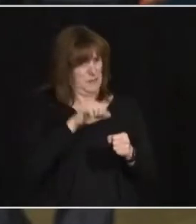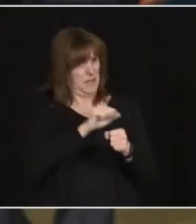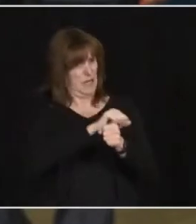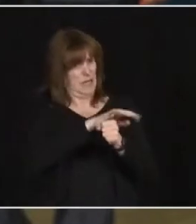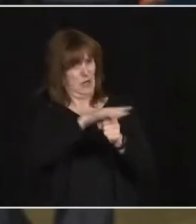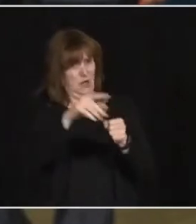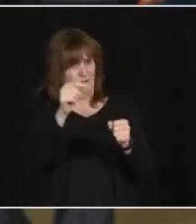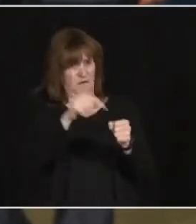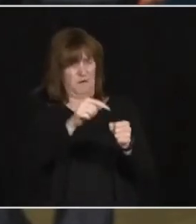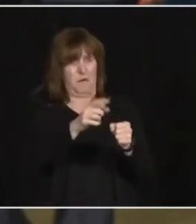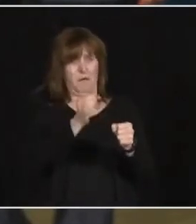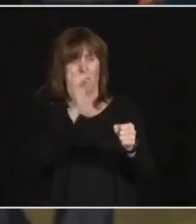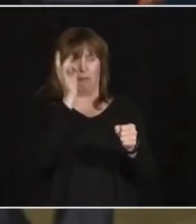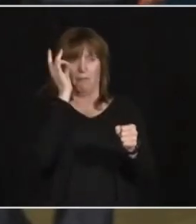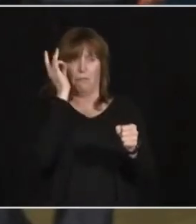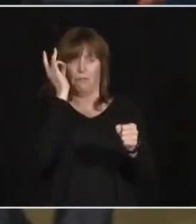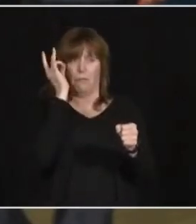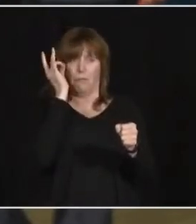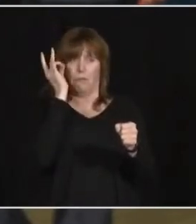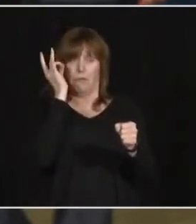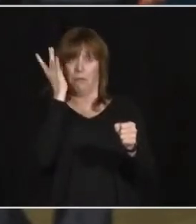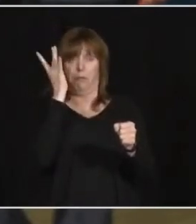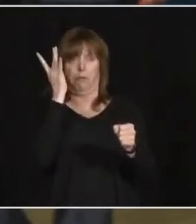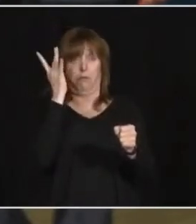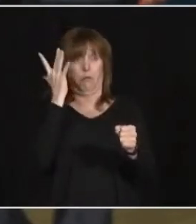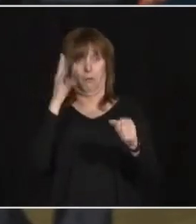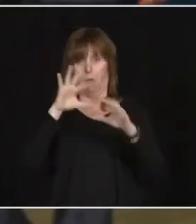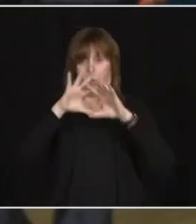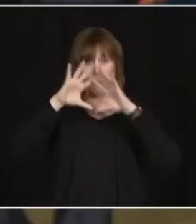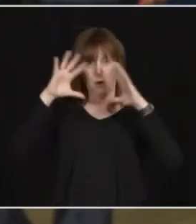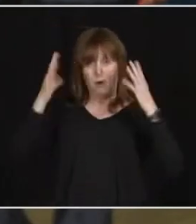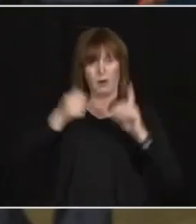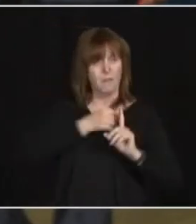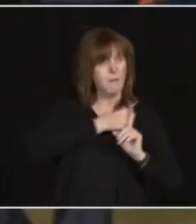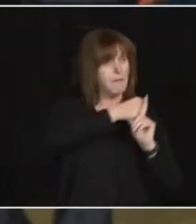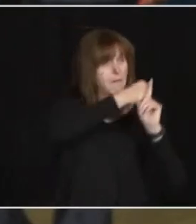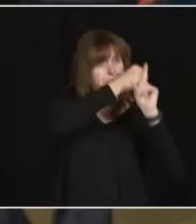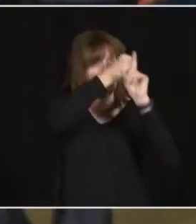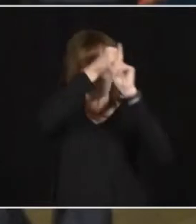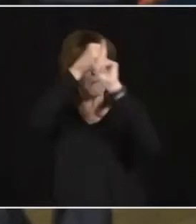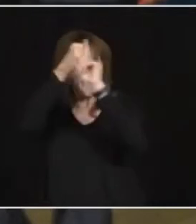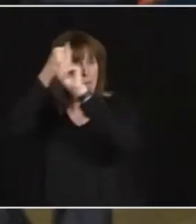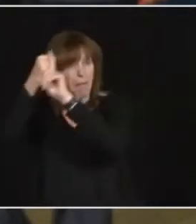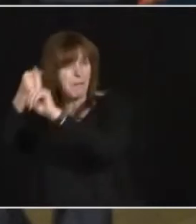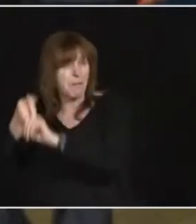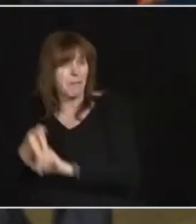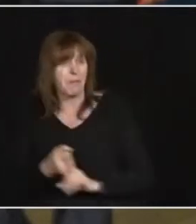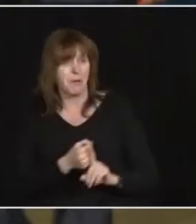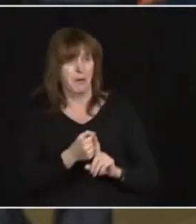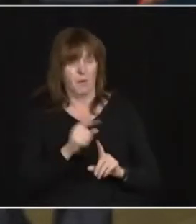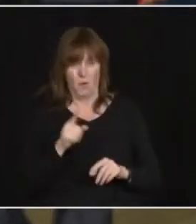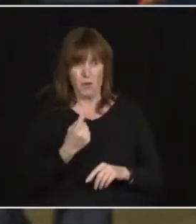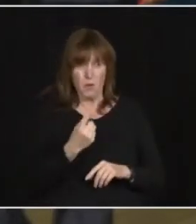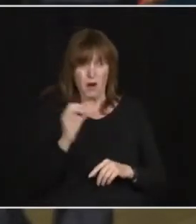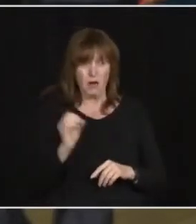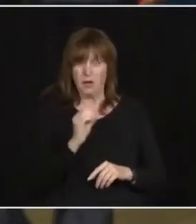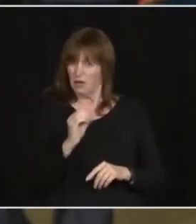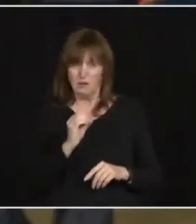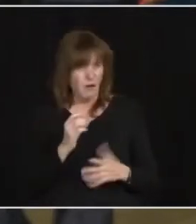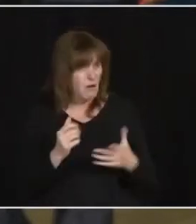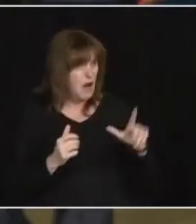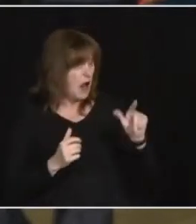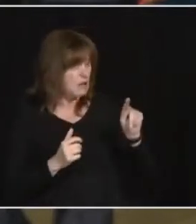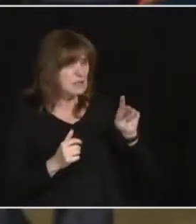way across the world. Long-term care homes around the globe are on the front lines.